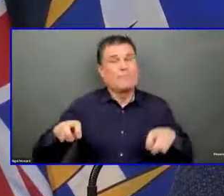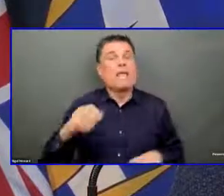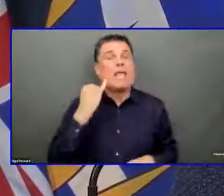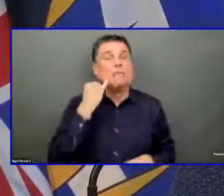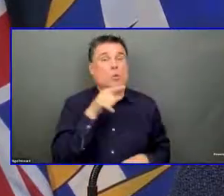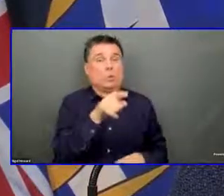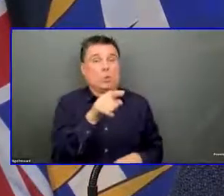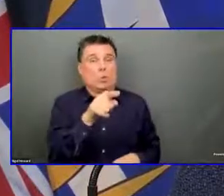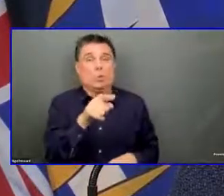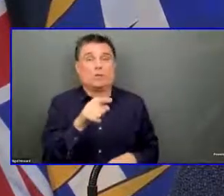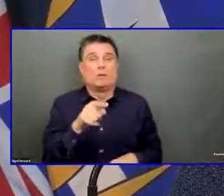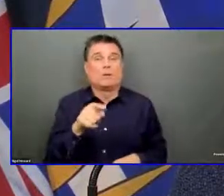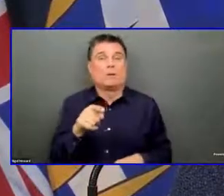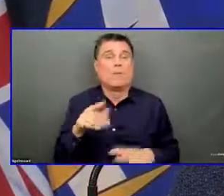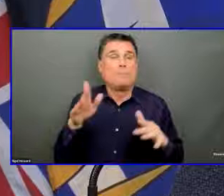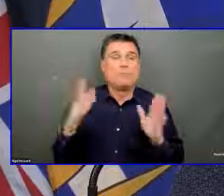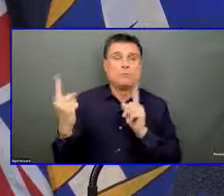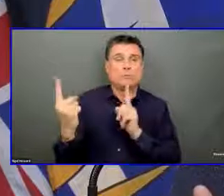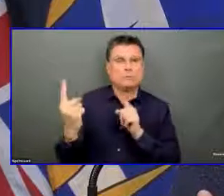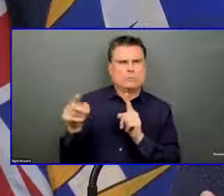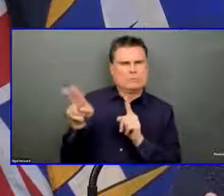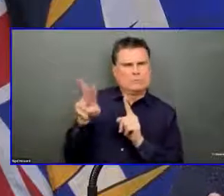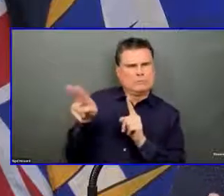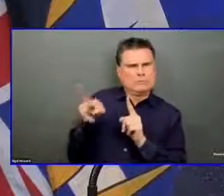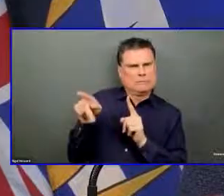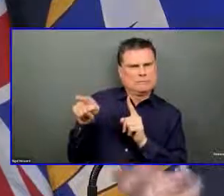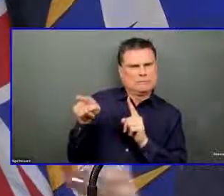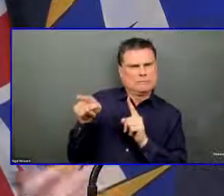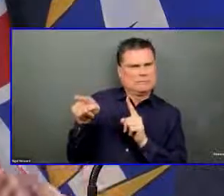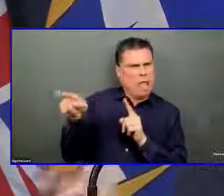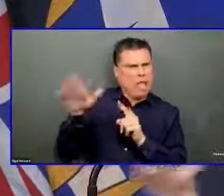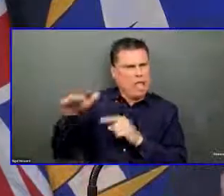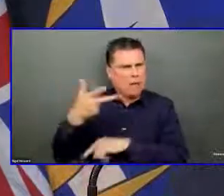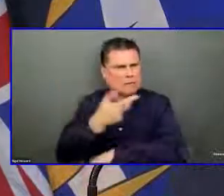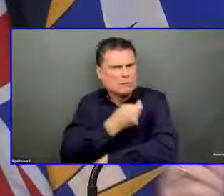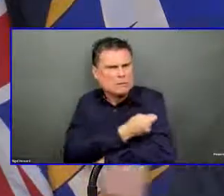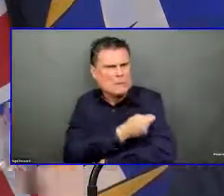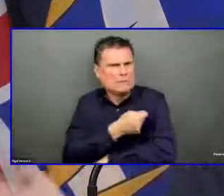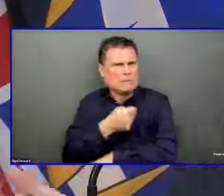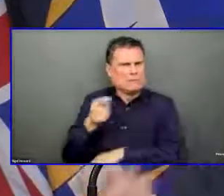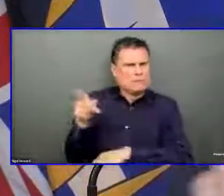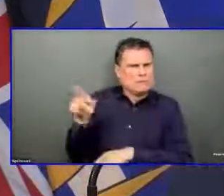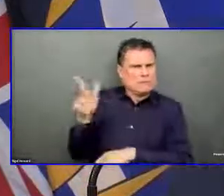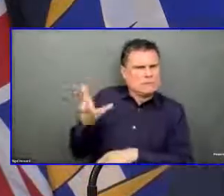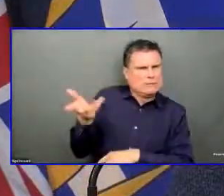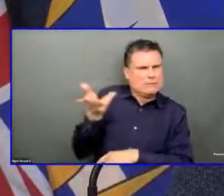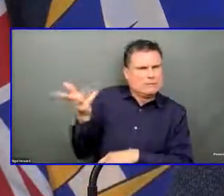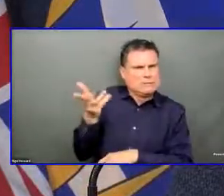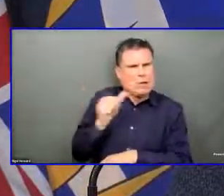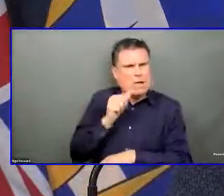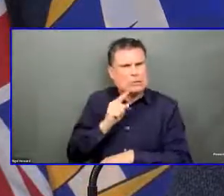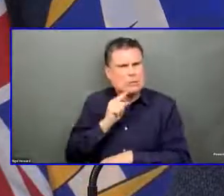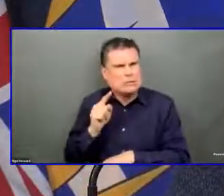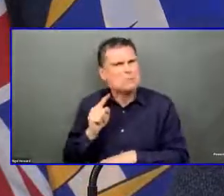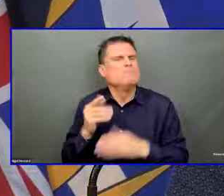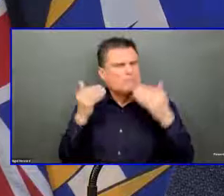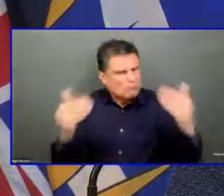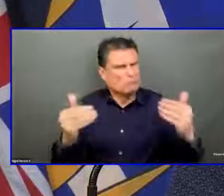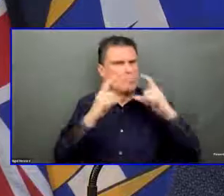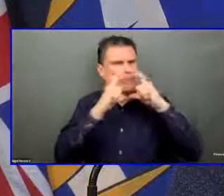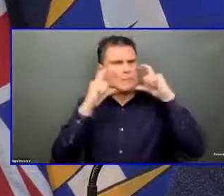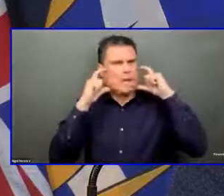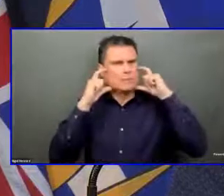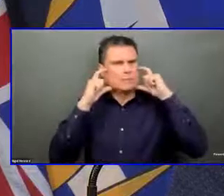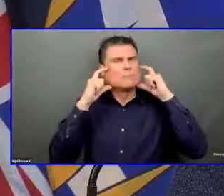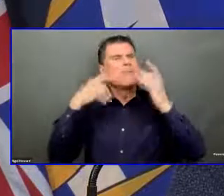and hasn't been immunized and protected yet, then wear a mask. Or sit and make sure you keep your distance so that you can do it